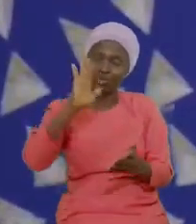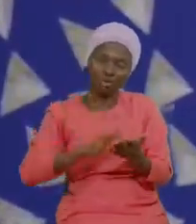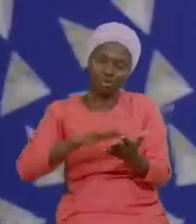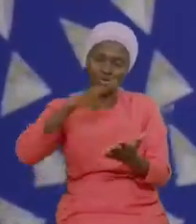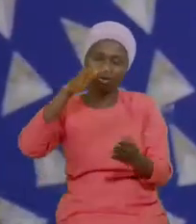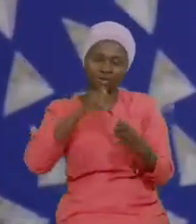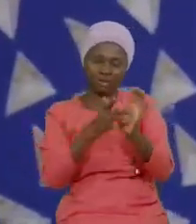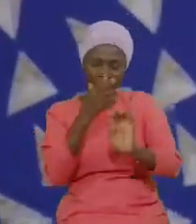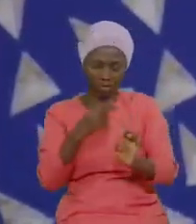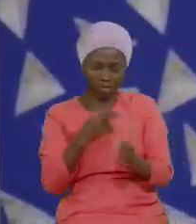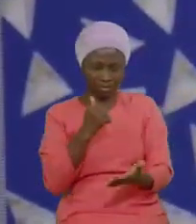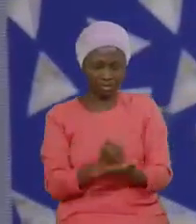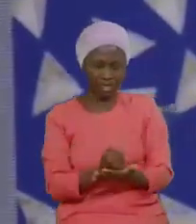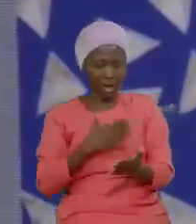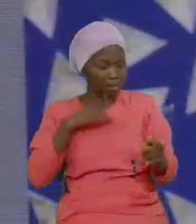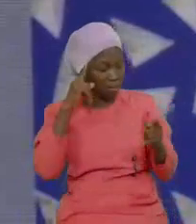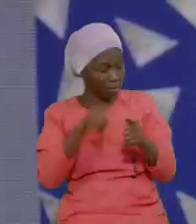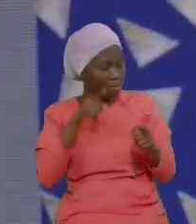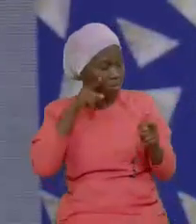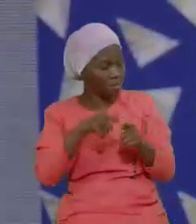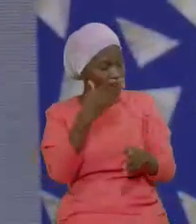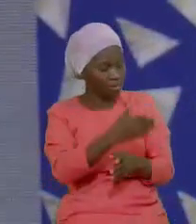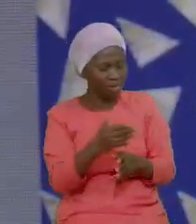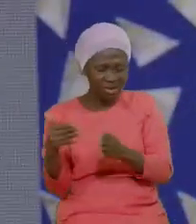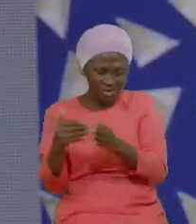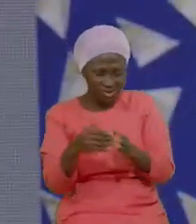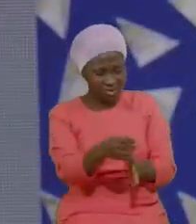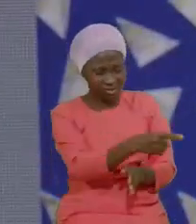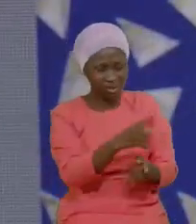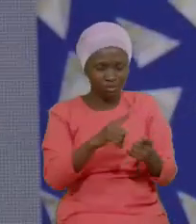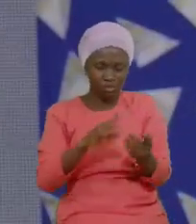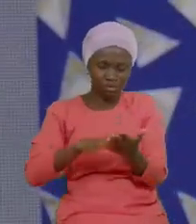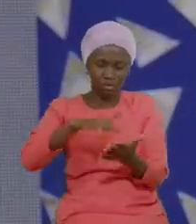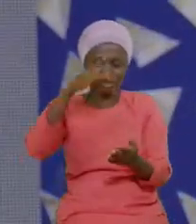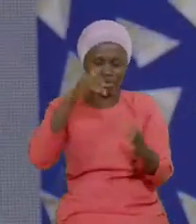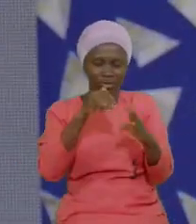My brother there, my sister there, lead them up to glory.